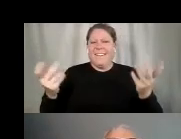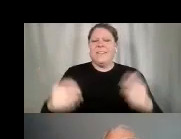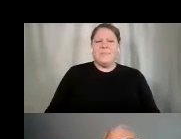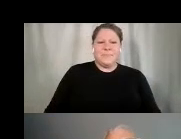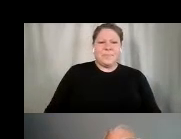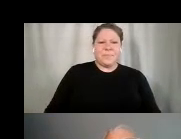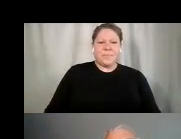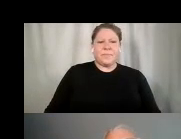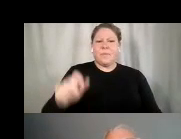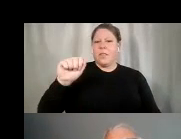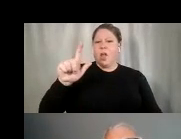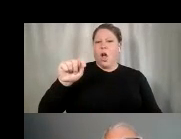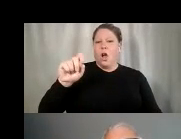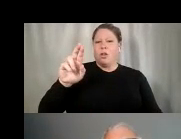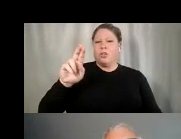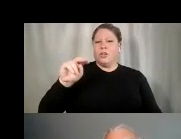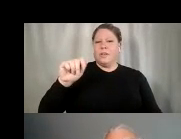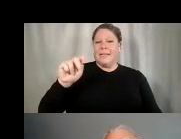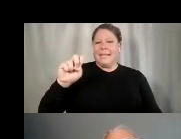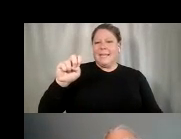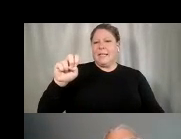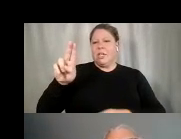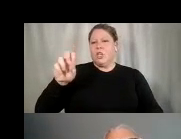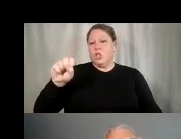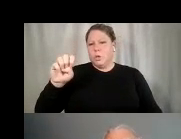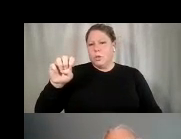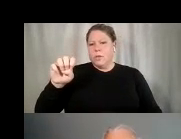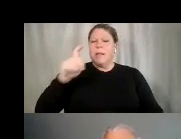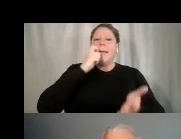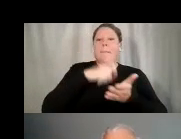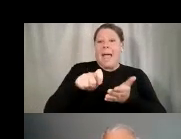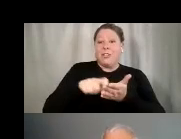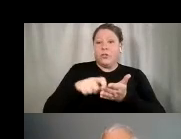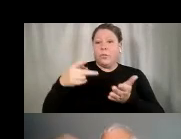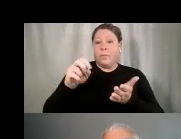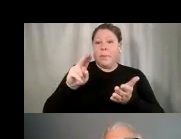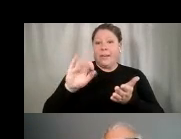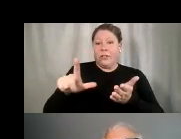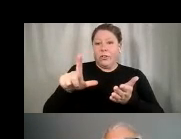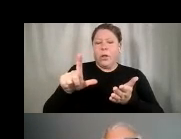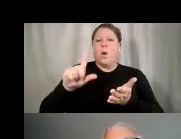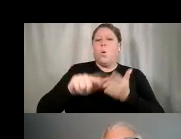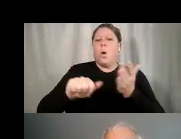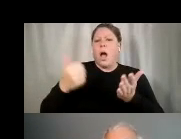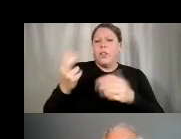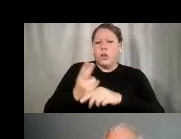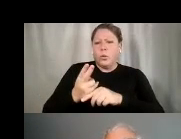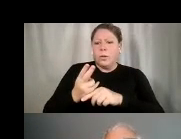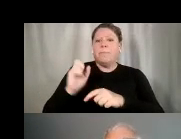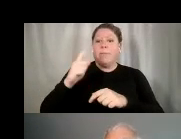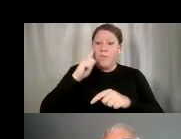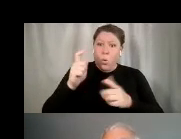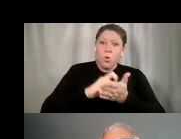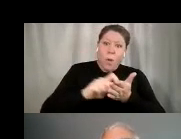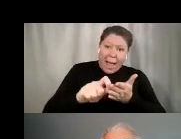I've used this several times with the pencil idea, where we think of alternate uses for a pencil. Not only is it for writing and erasing, it